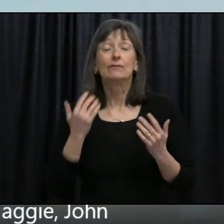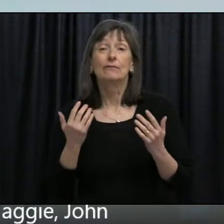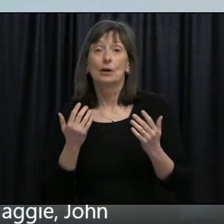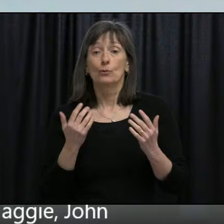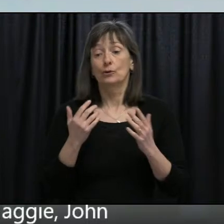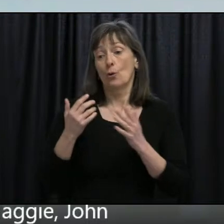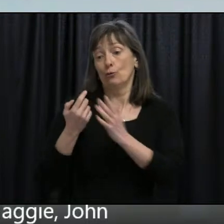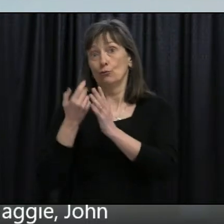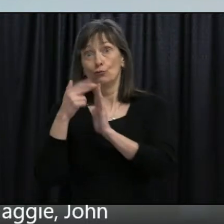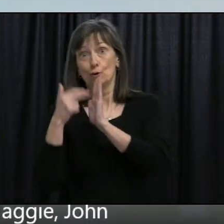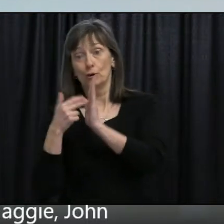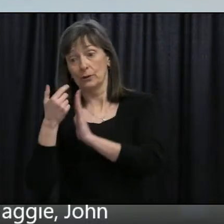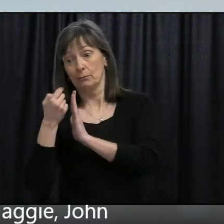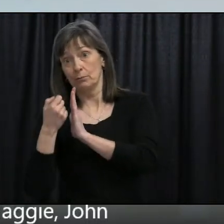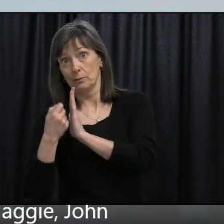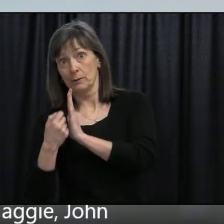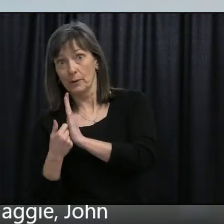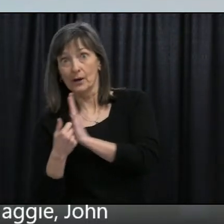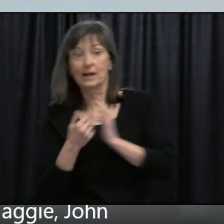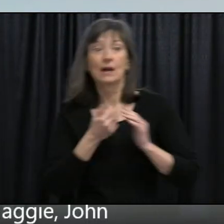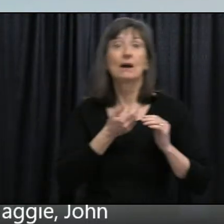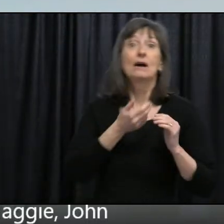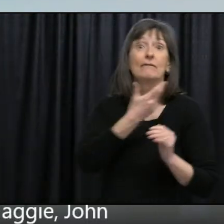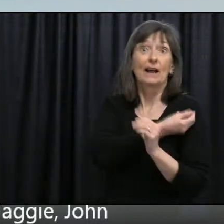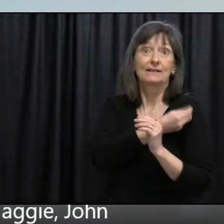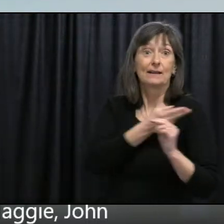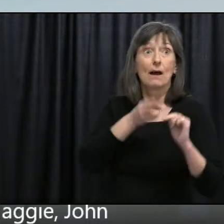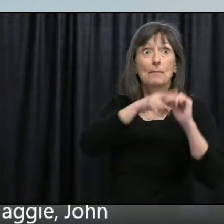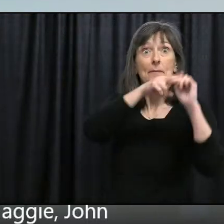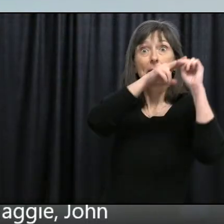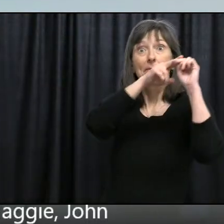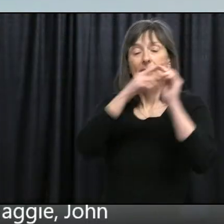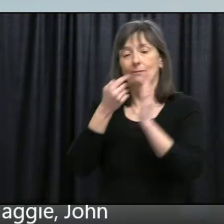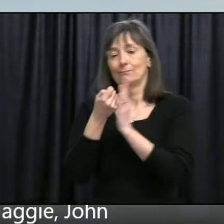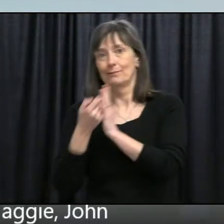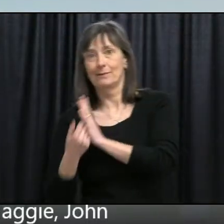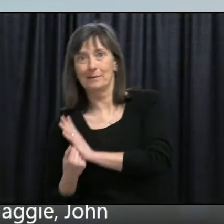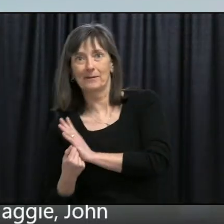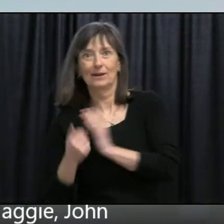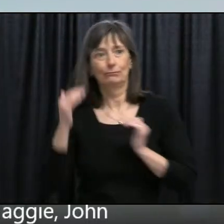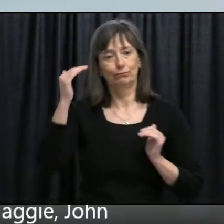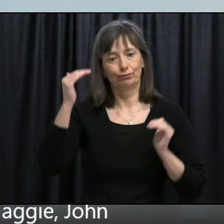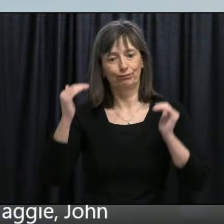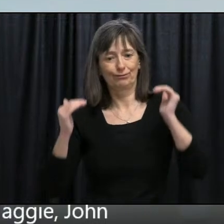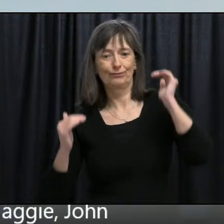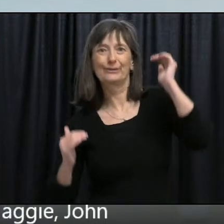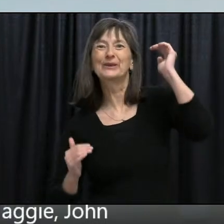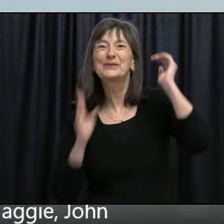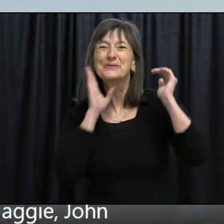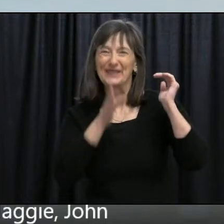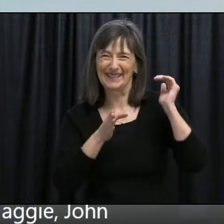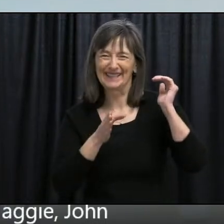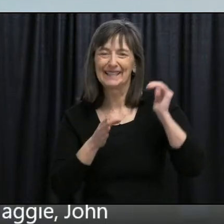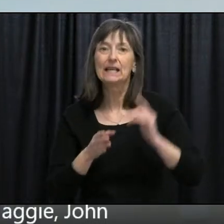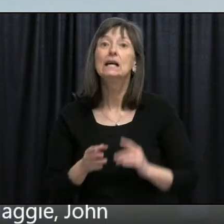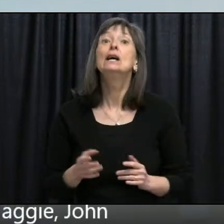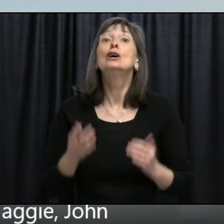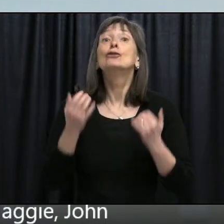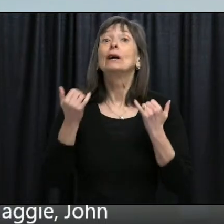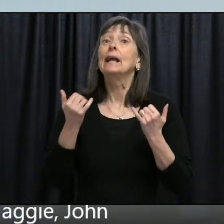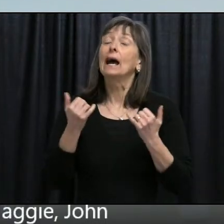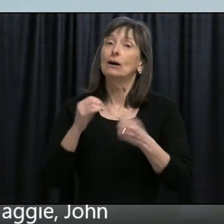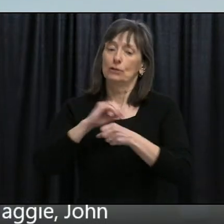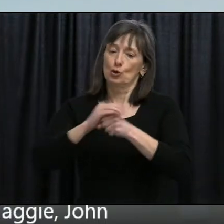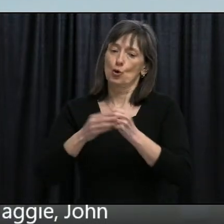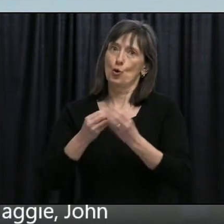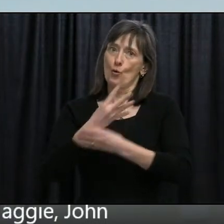other. The variants of concern are still out there, and there are new ones that are popping up from time to time, which are potentially